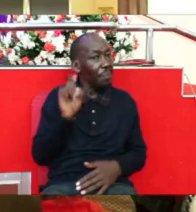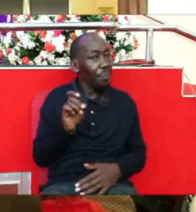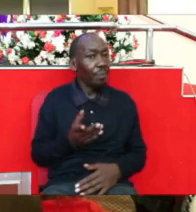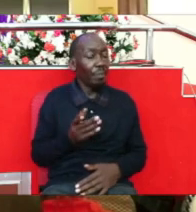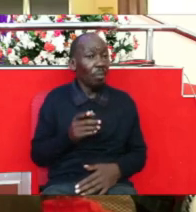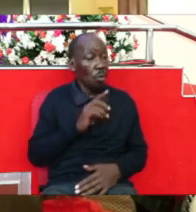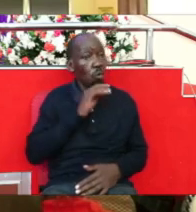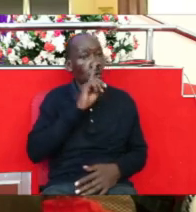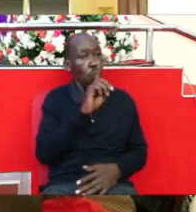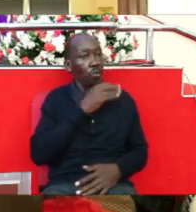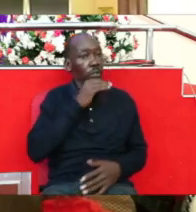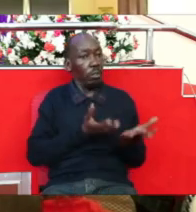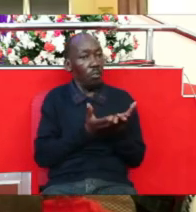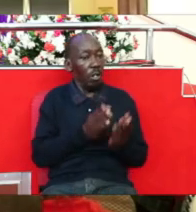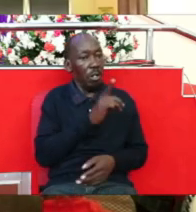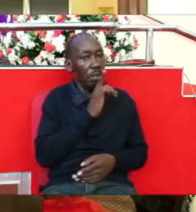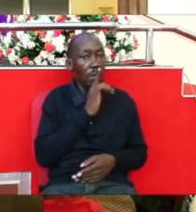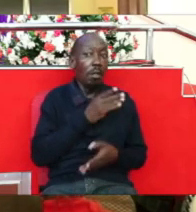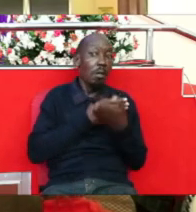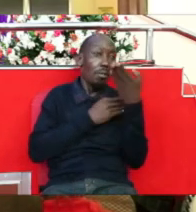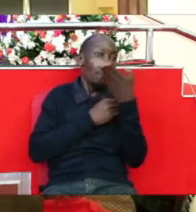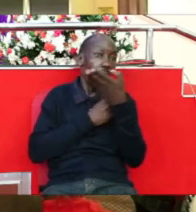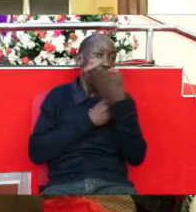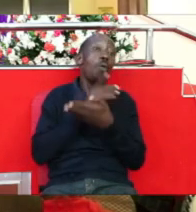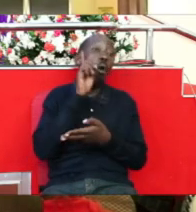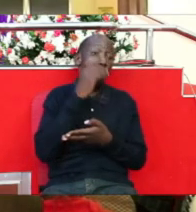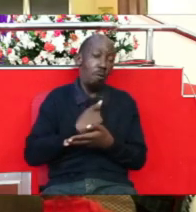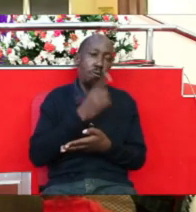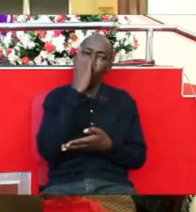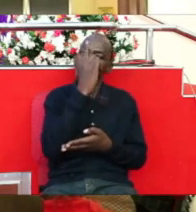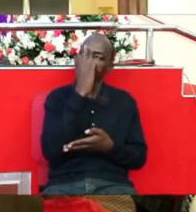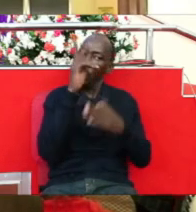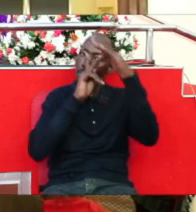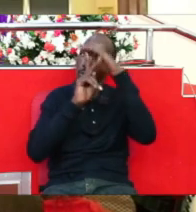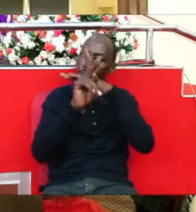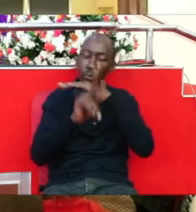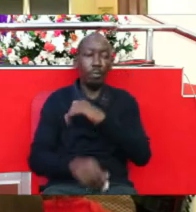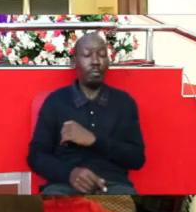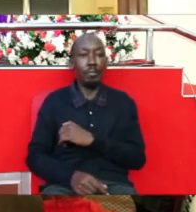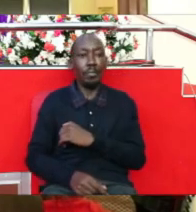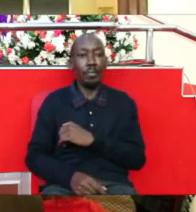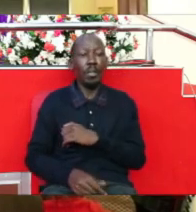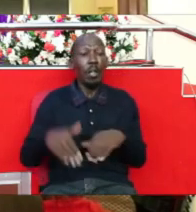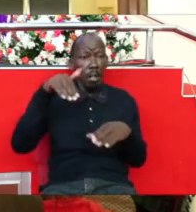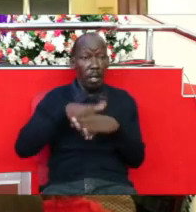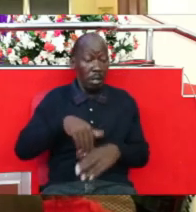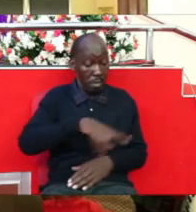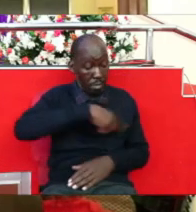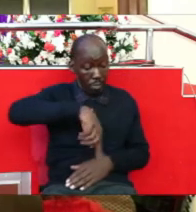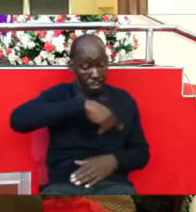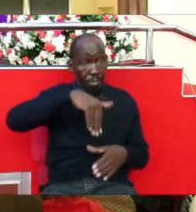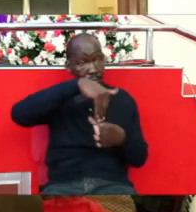one of the servants said, there is one prophet. Akasema kuna nabii mmoja. In our midst.